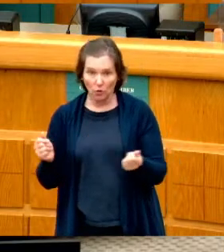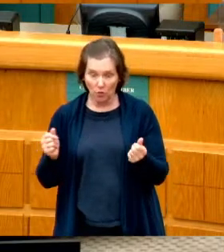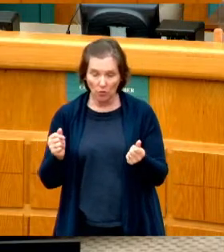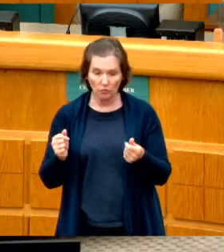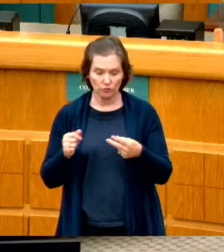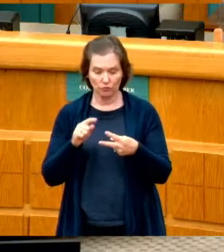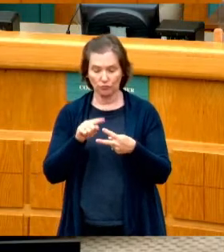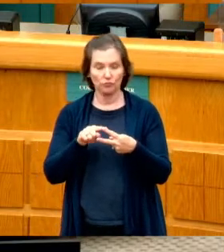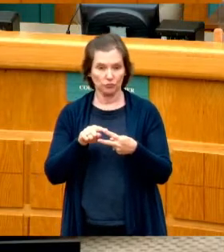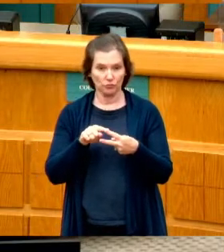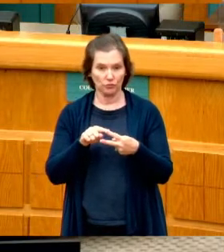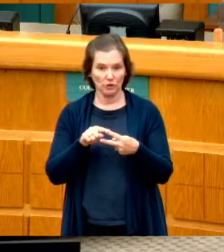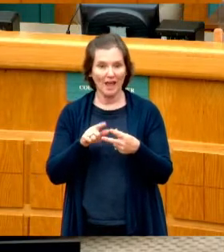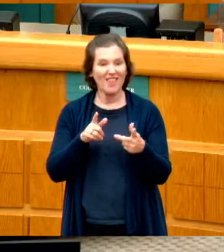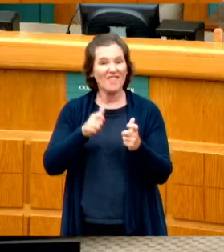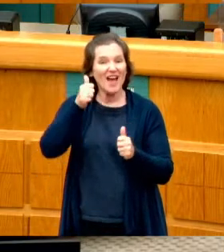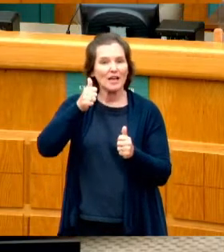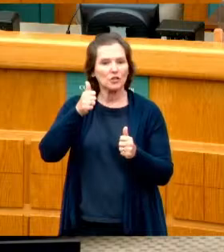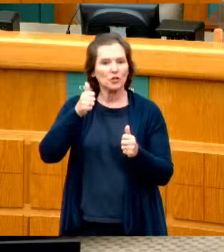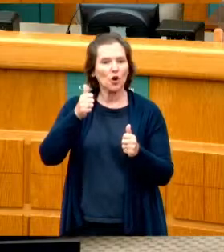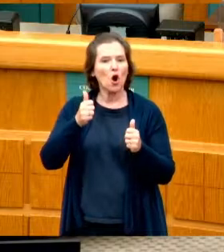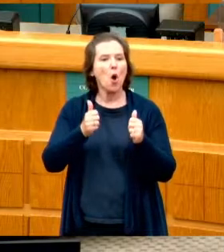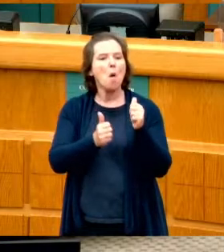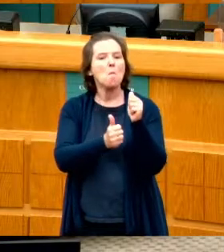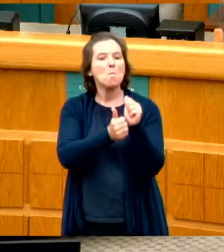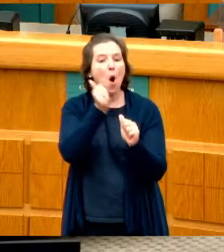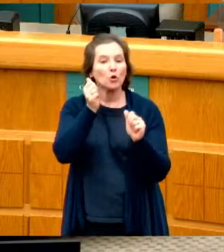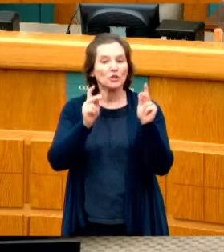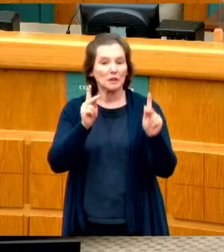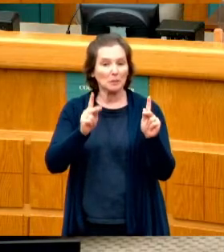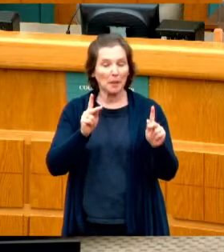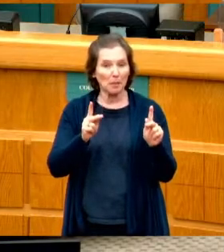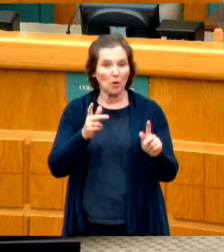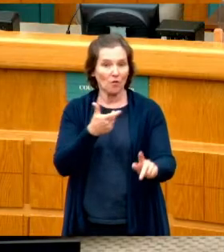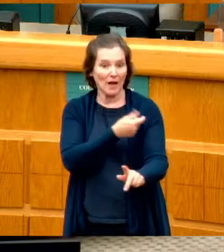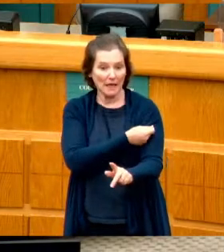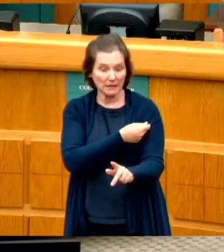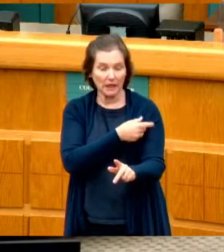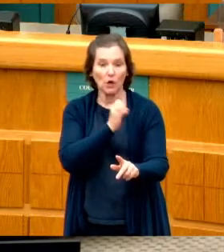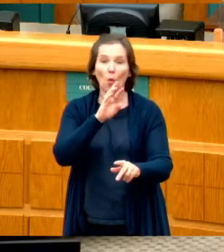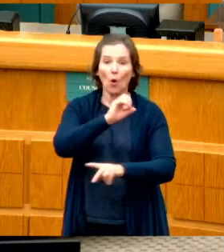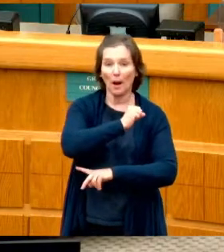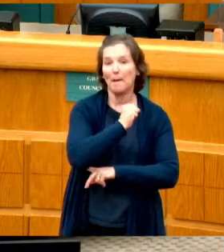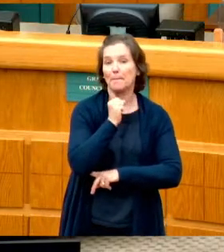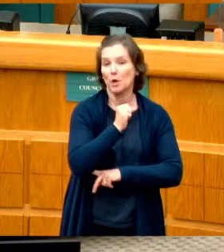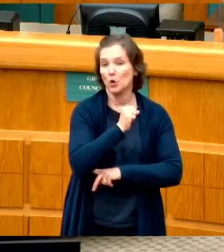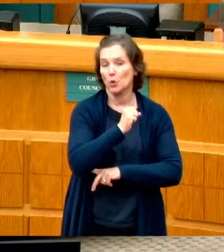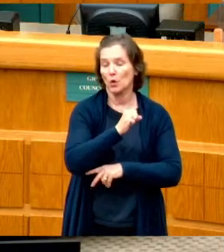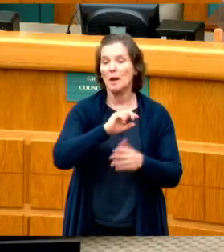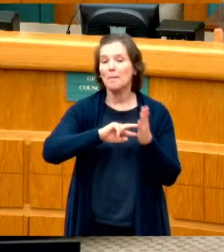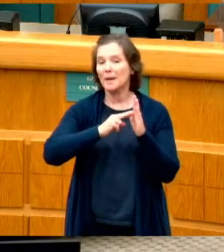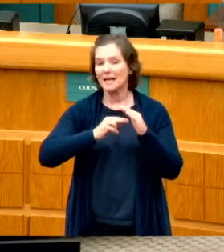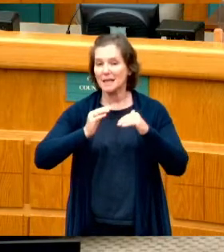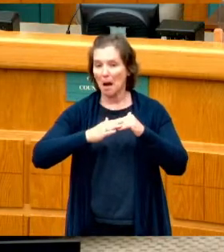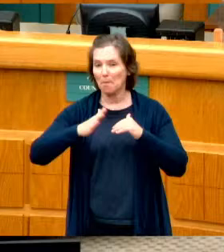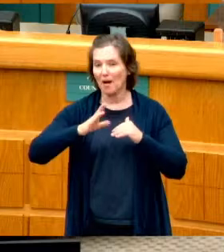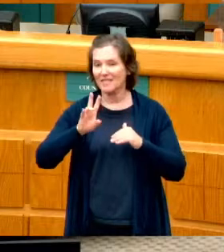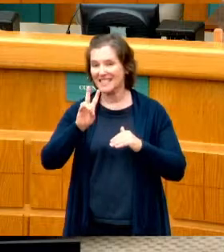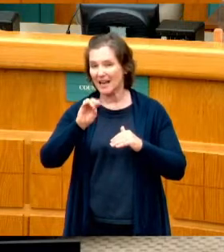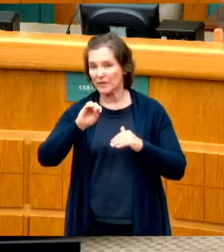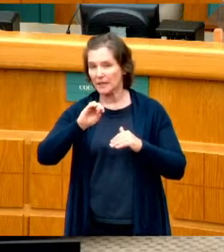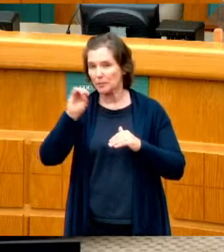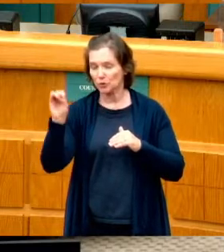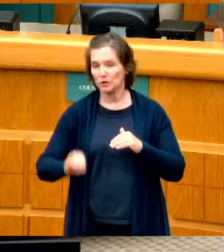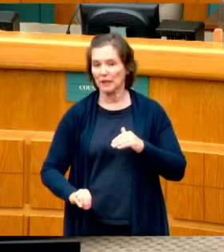faster we achieve herd immunity, which means 70% or more of the population is either fully